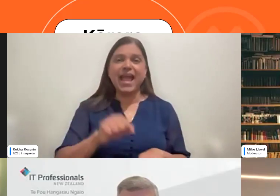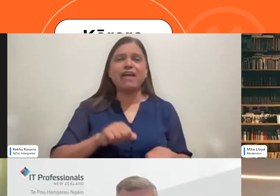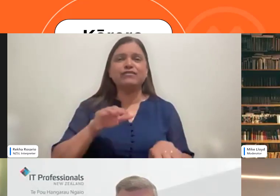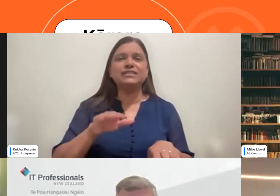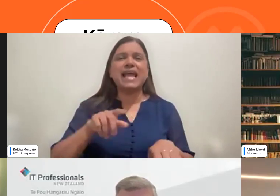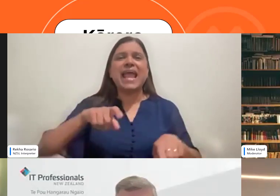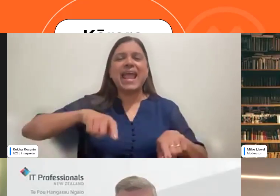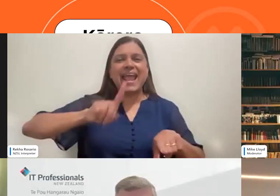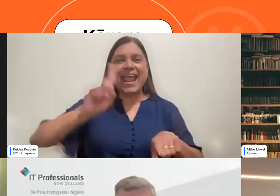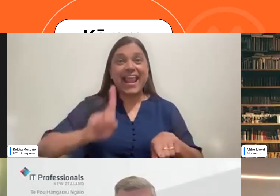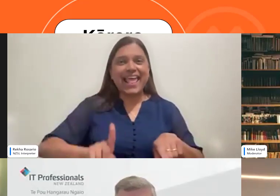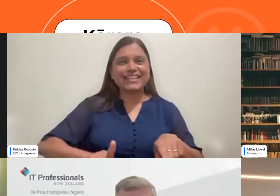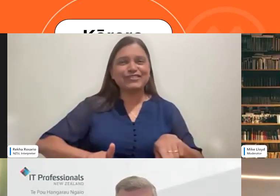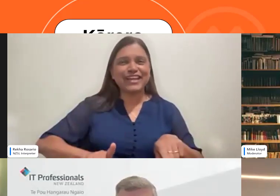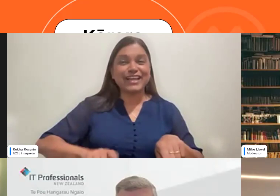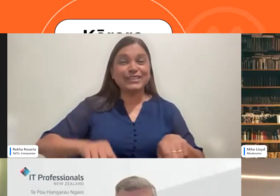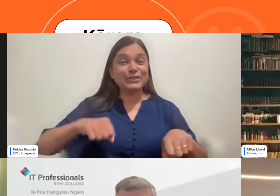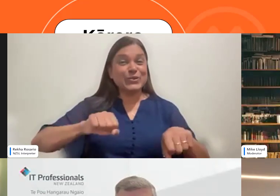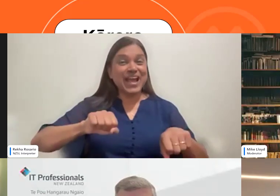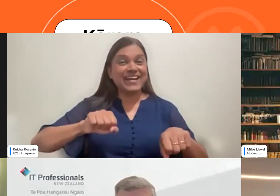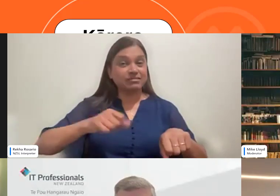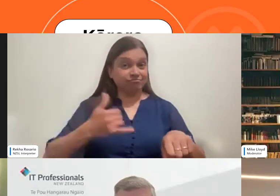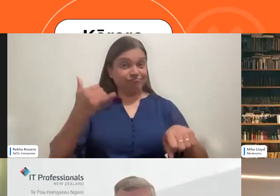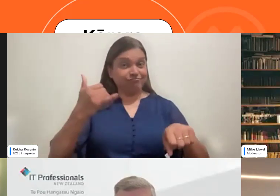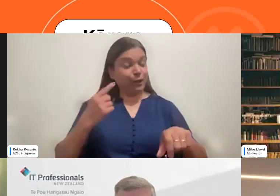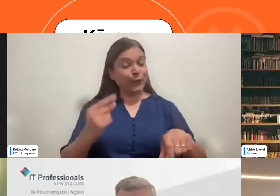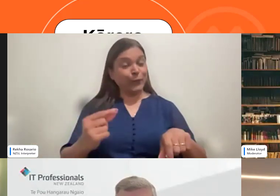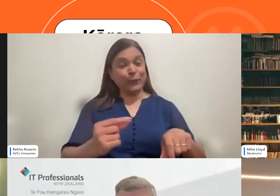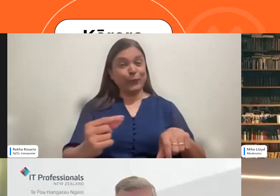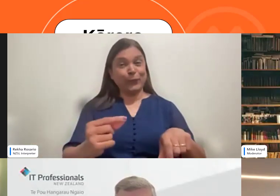electric scooter, so now he gets to school on a scooter, and